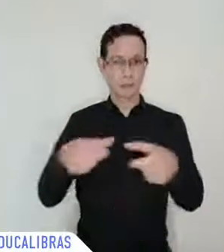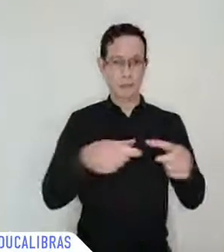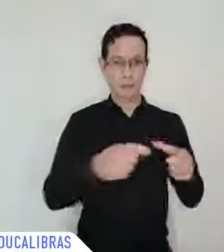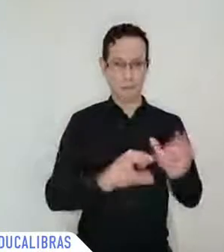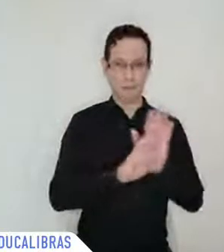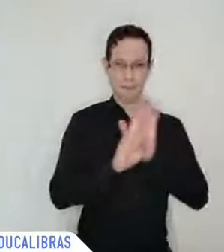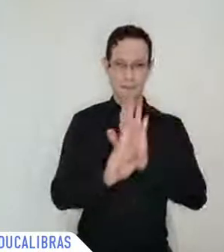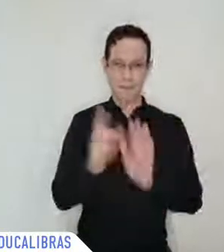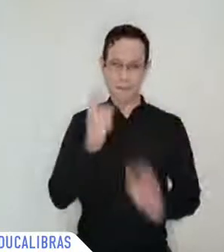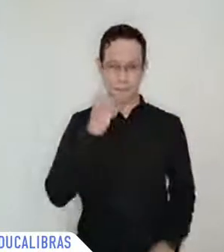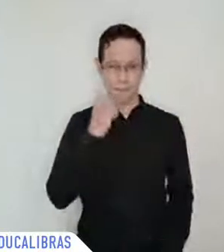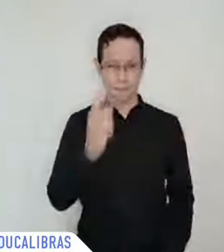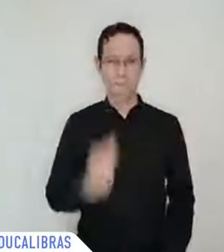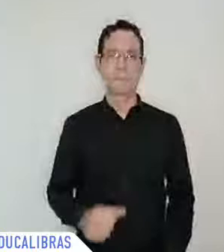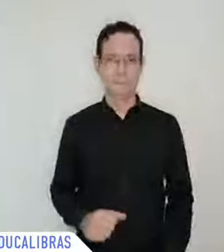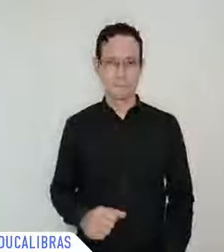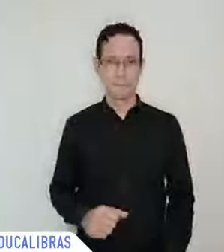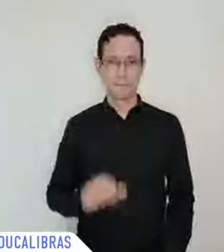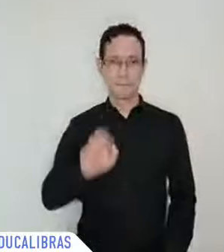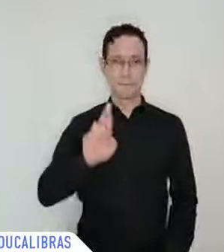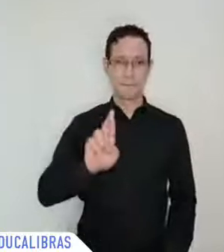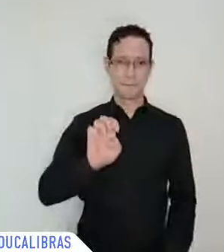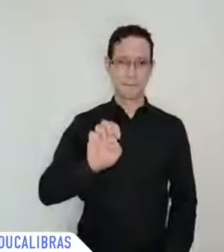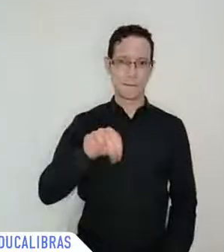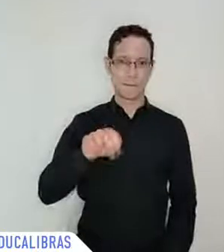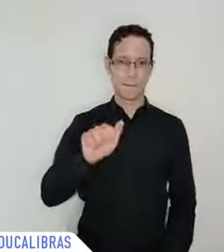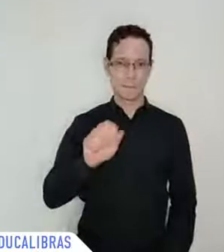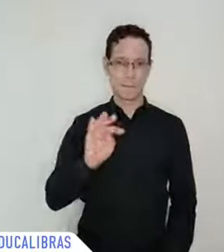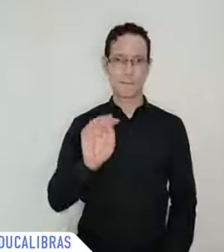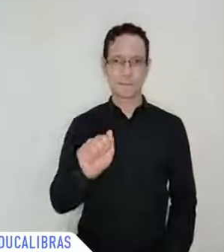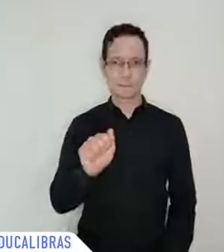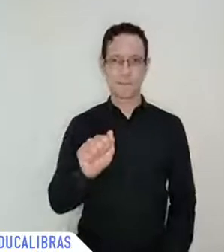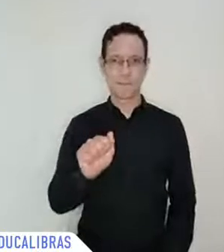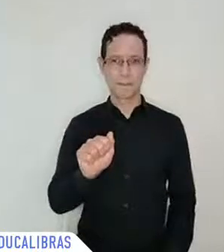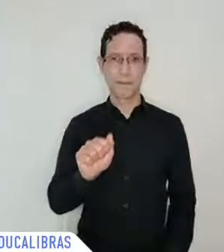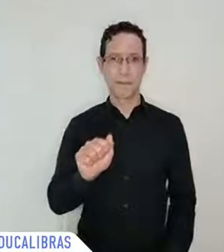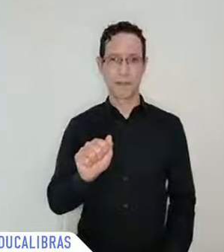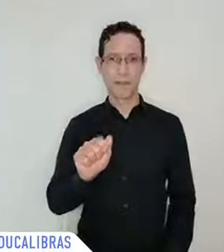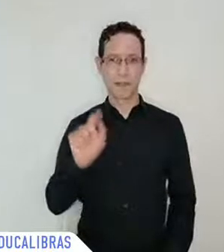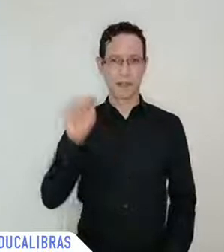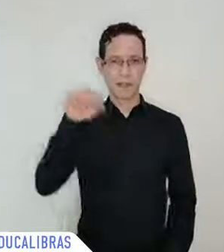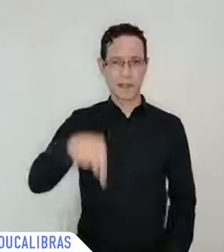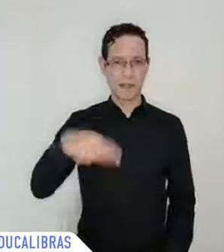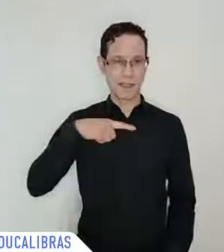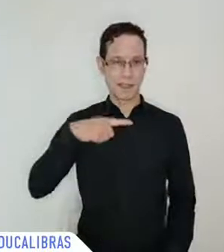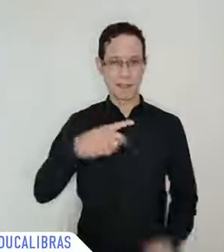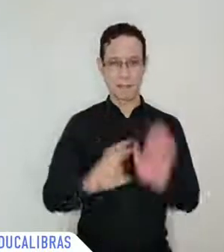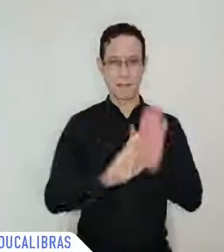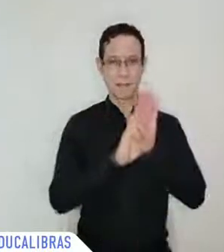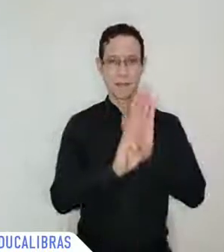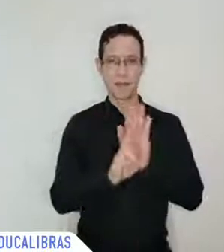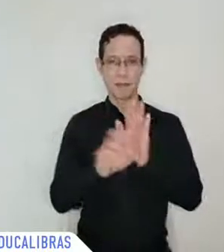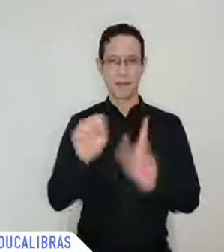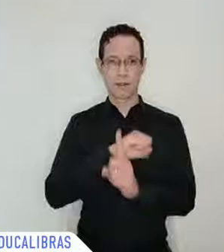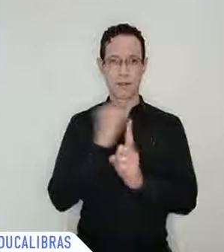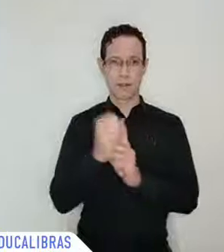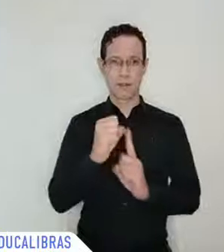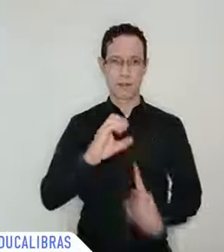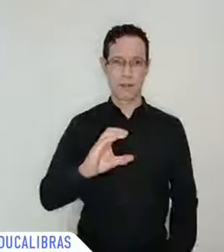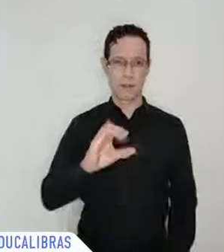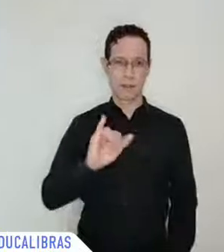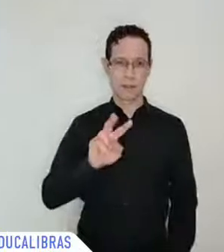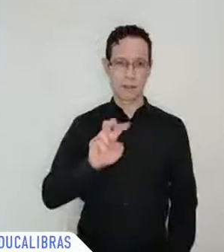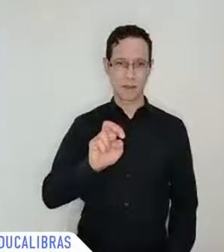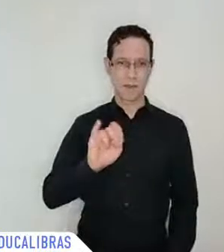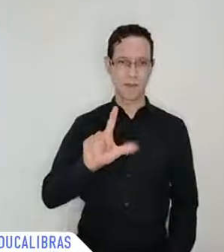I see that we have panelists that are here for this sort of debate. First of all,